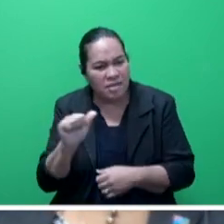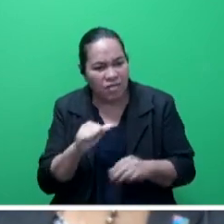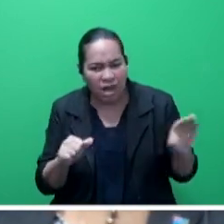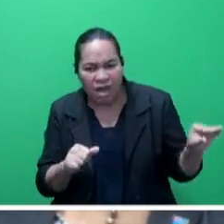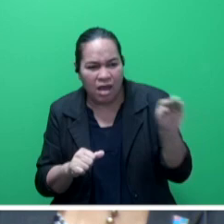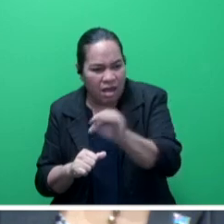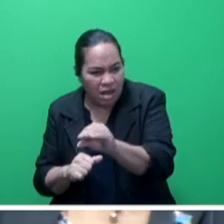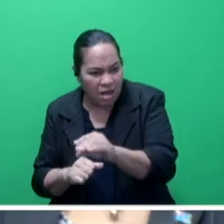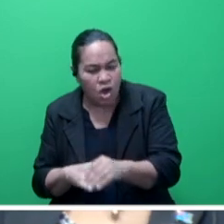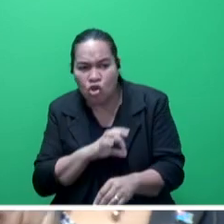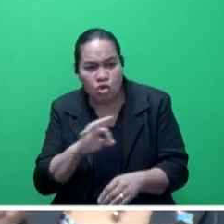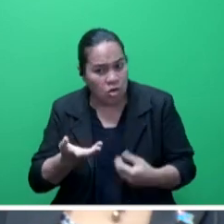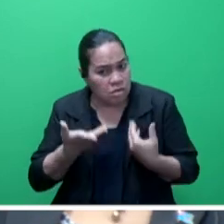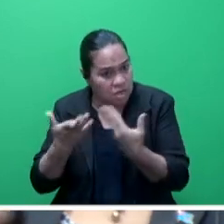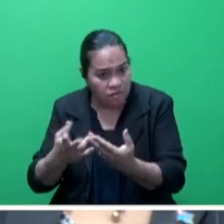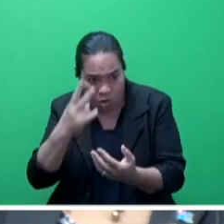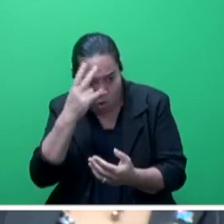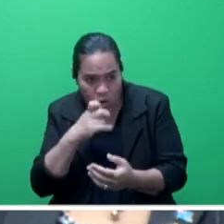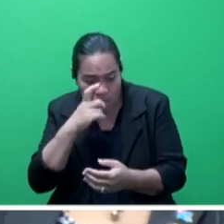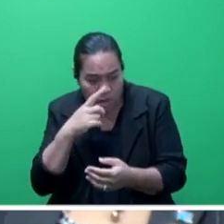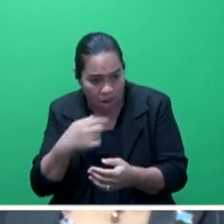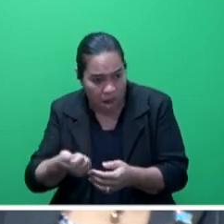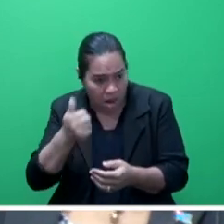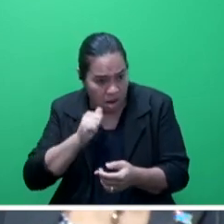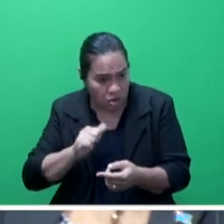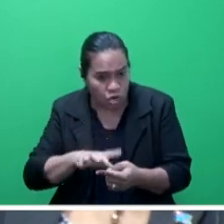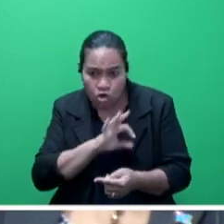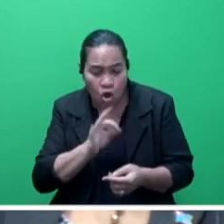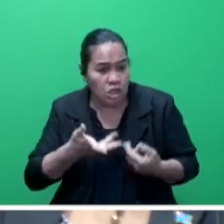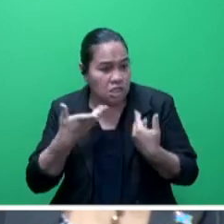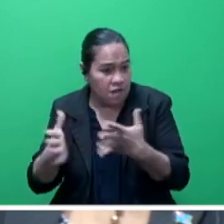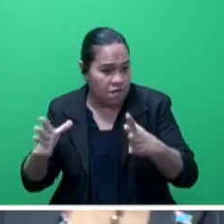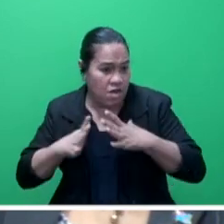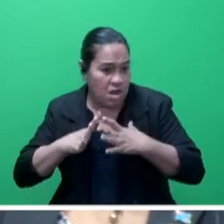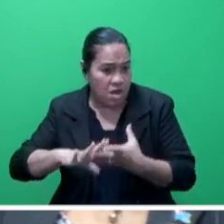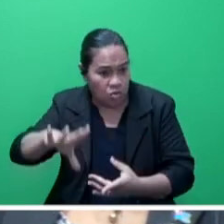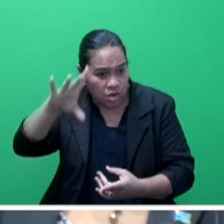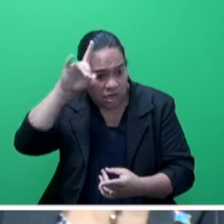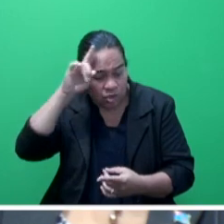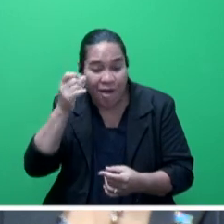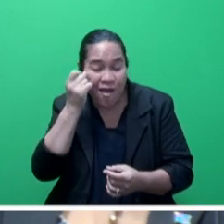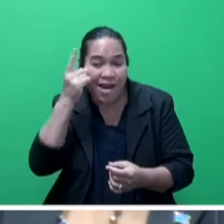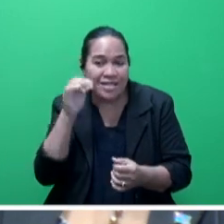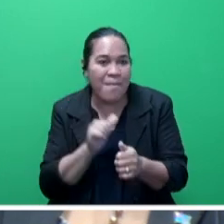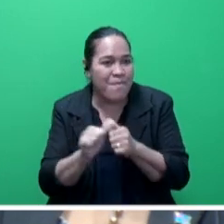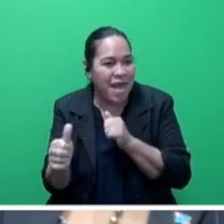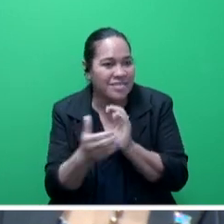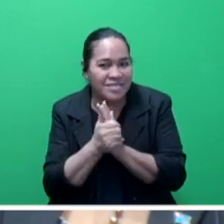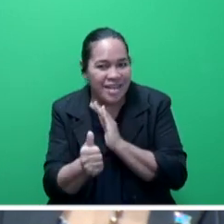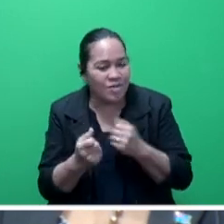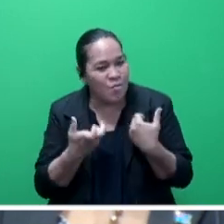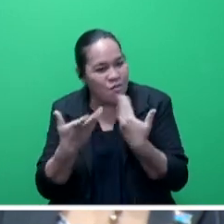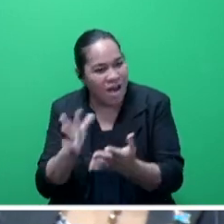Speaker. We shouldn't continue with free education and recognize the best talents by providing